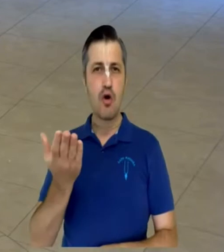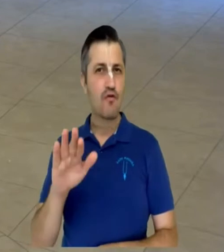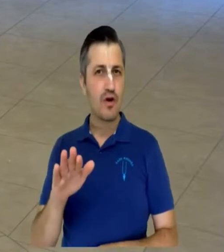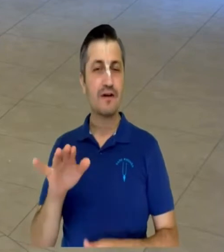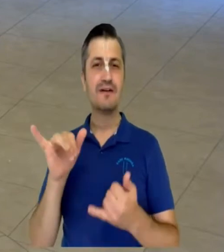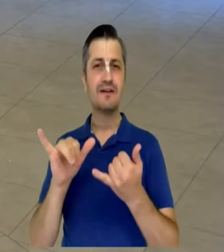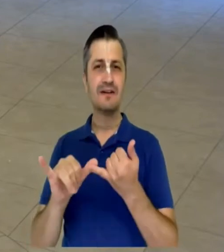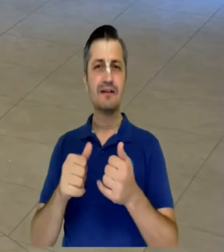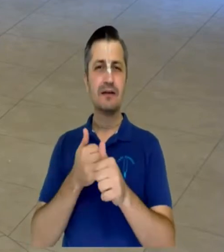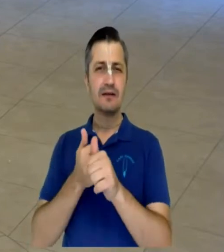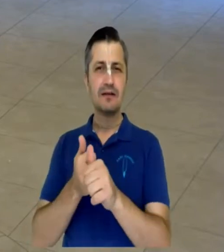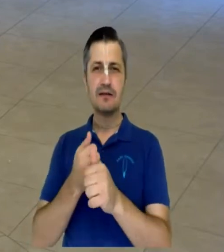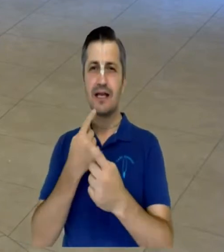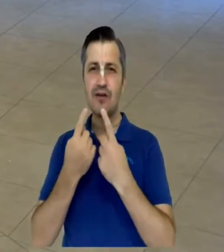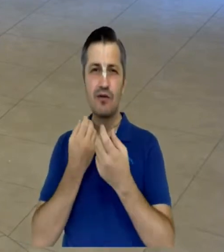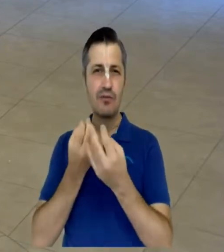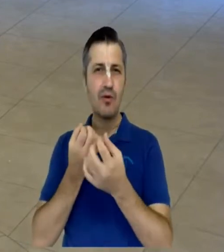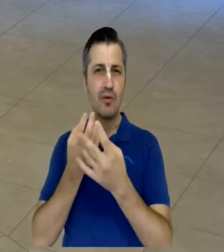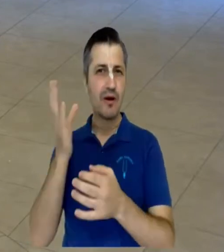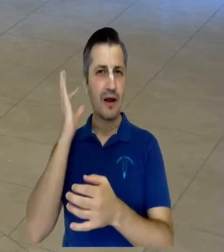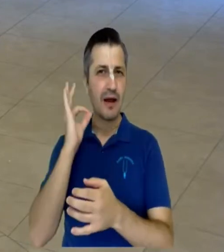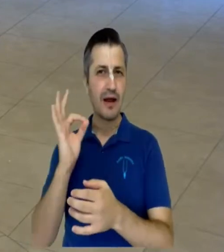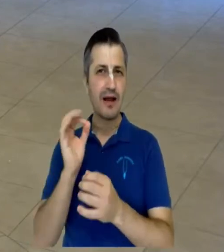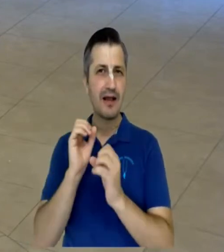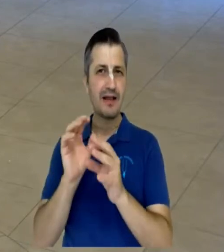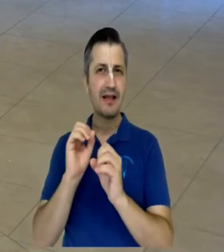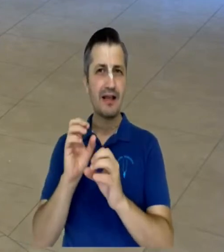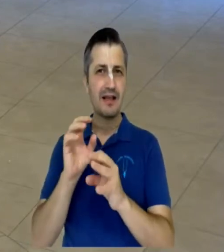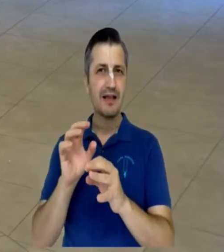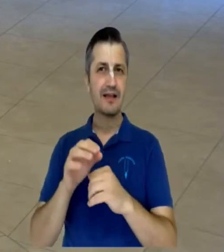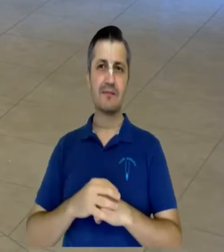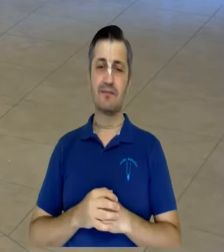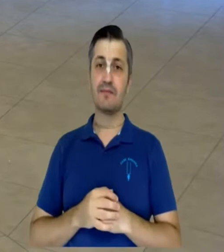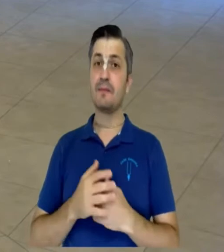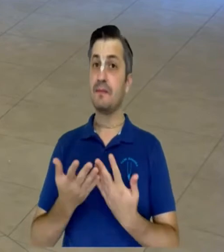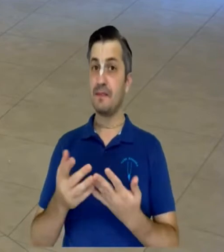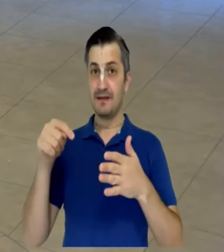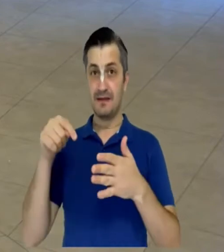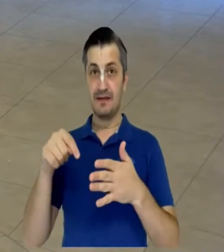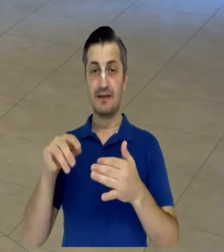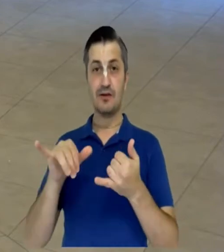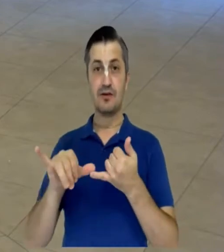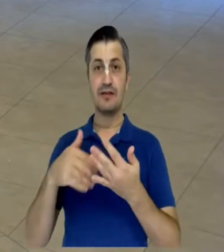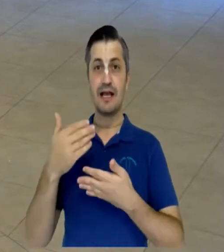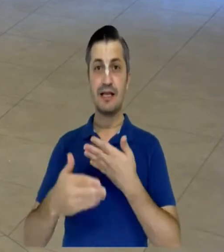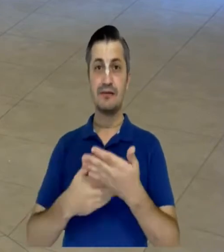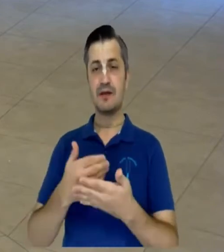Everything here is, Krishna explains more